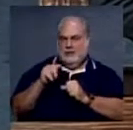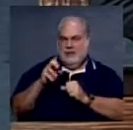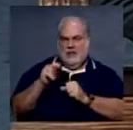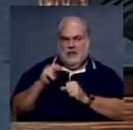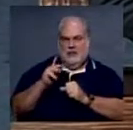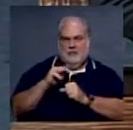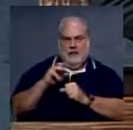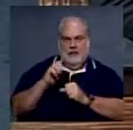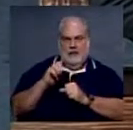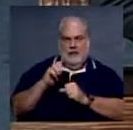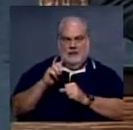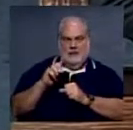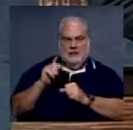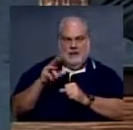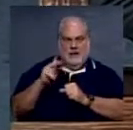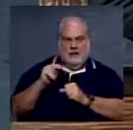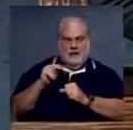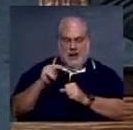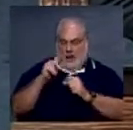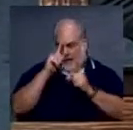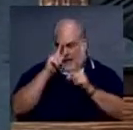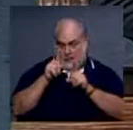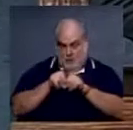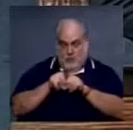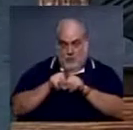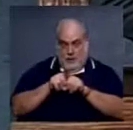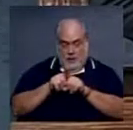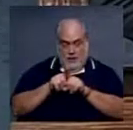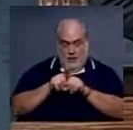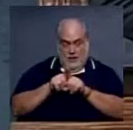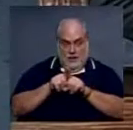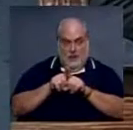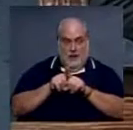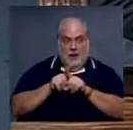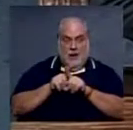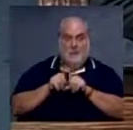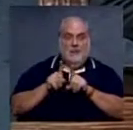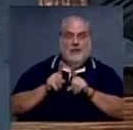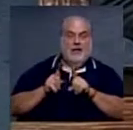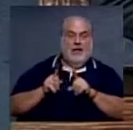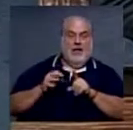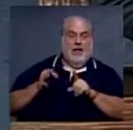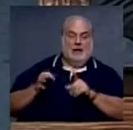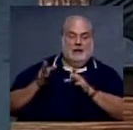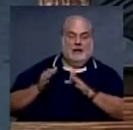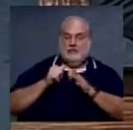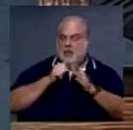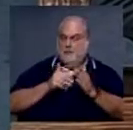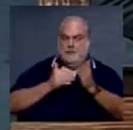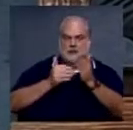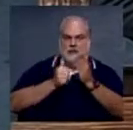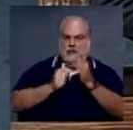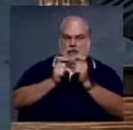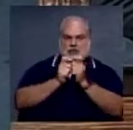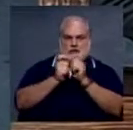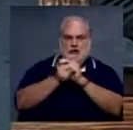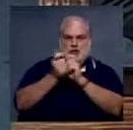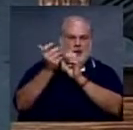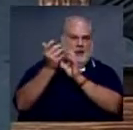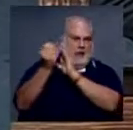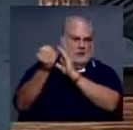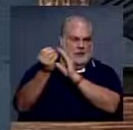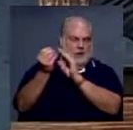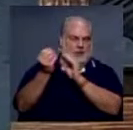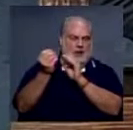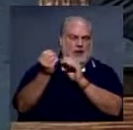I agree with that wholeheartedly. The applicant is not proposing any changes to the exterior of the building